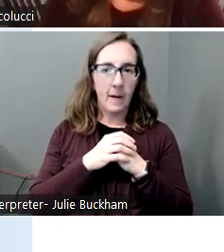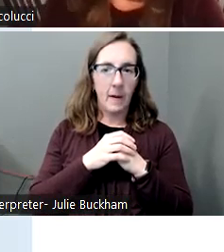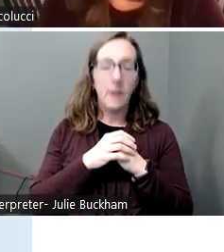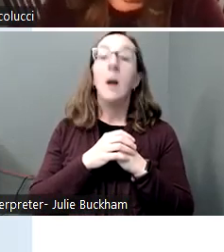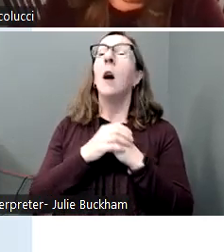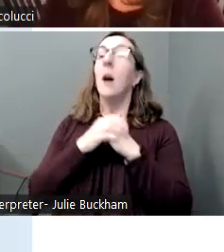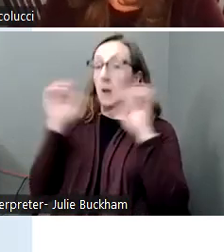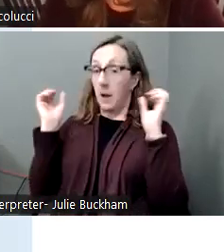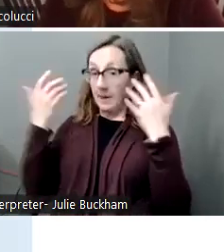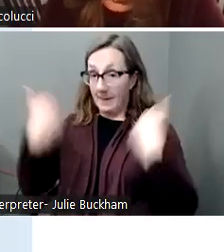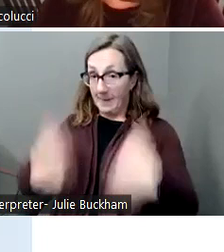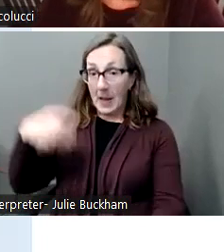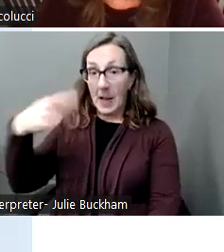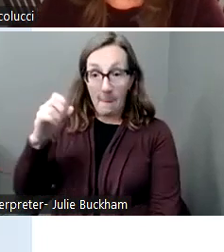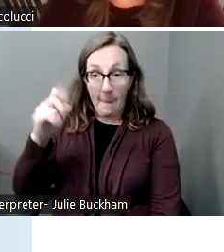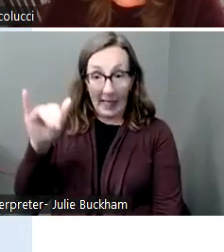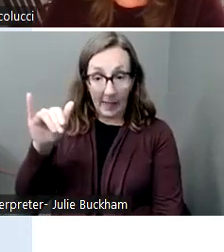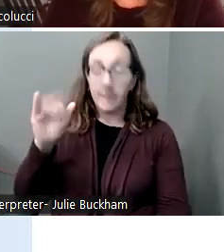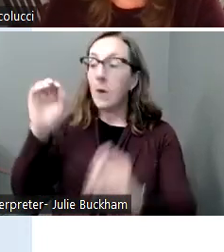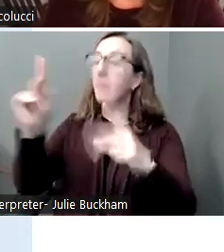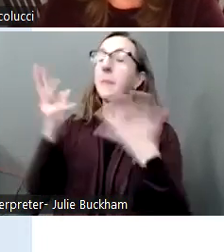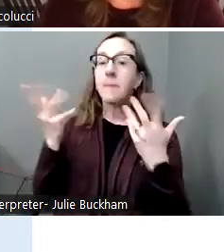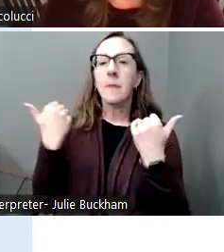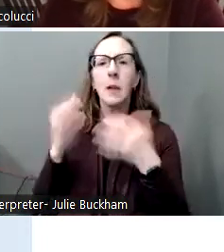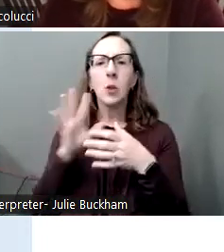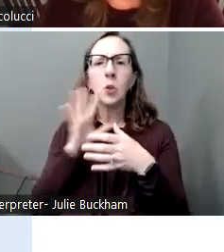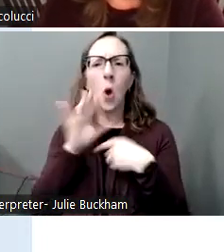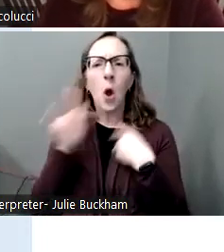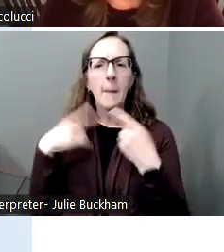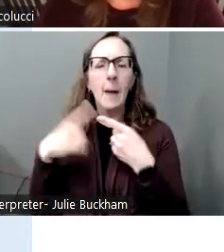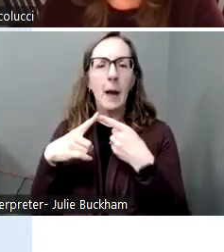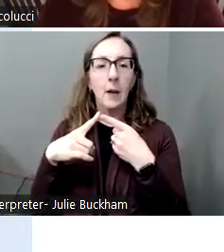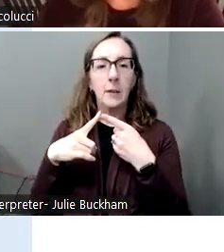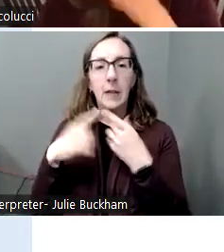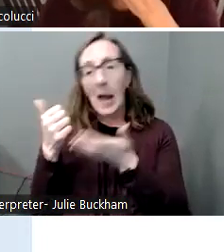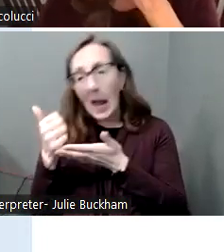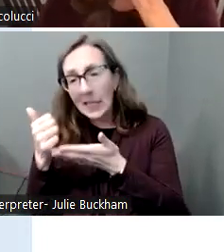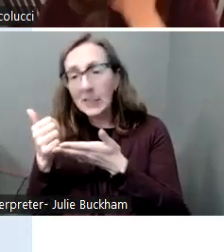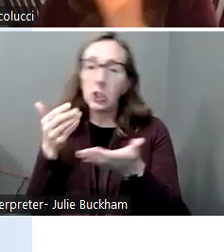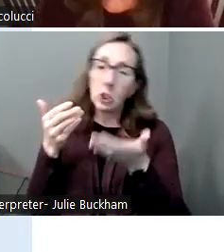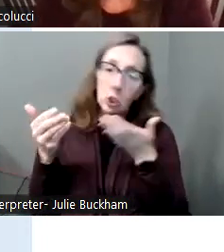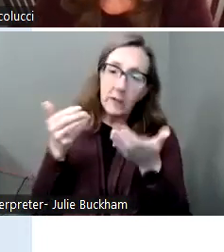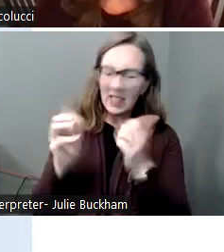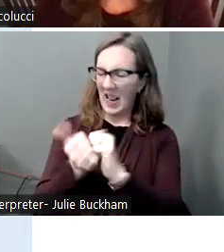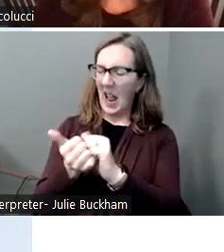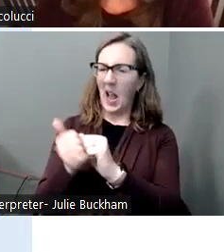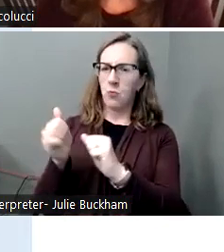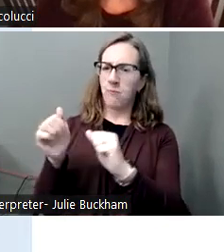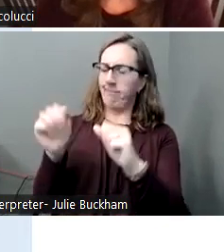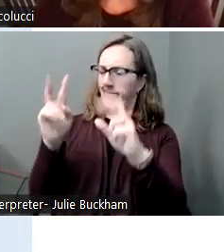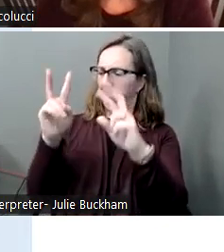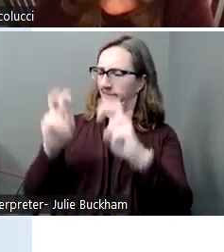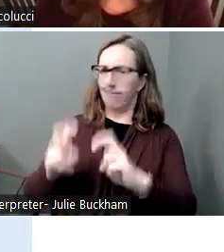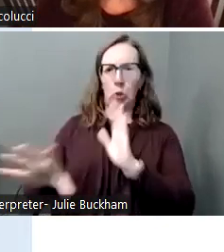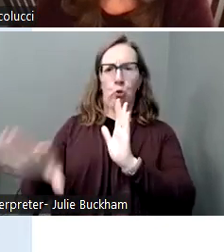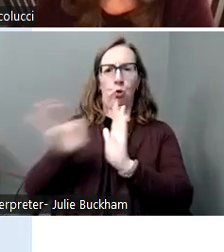Okay, so we're going to talk a little bit about evaluating aids and services that you select for your patients.